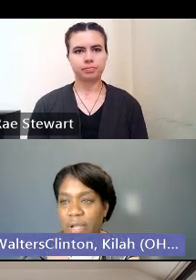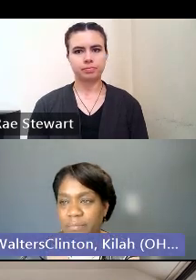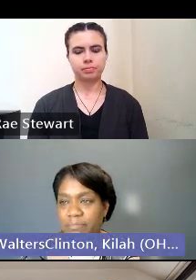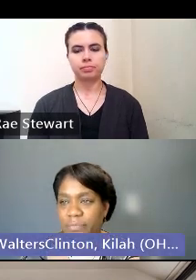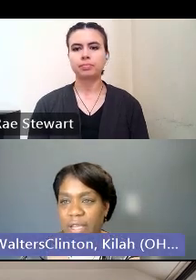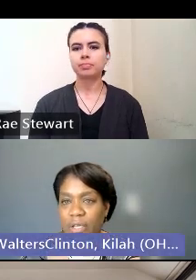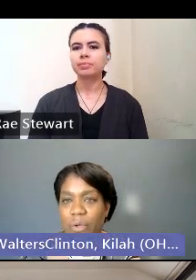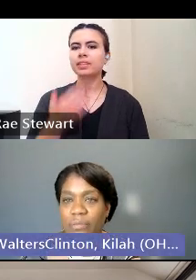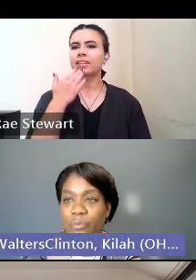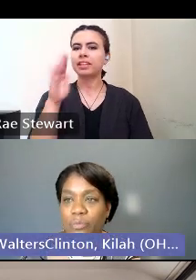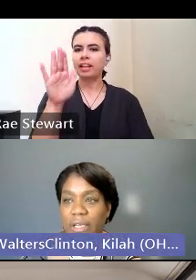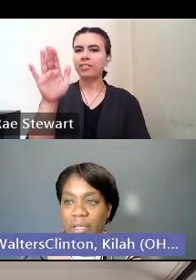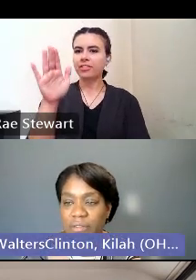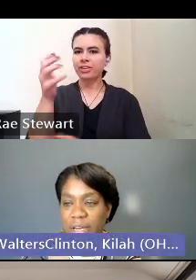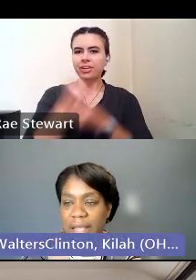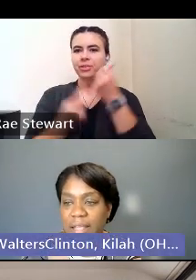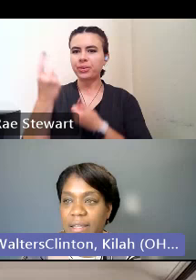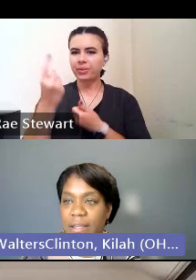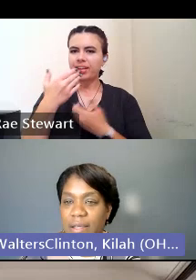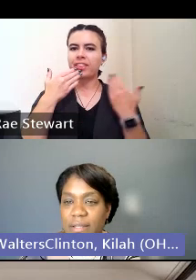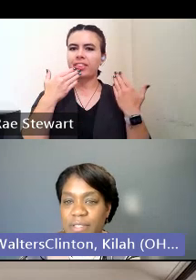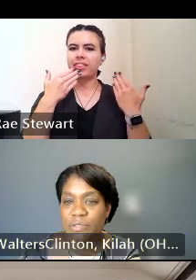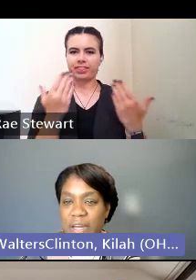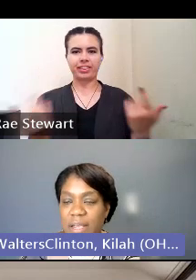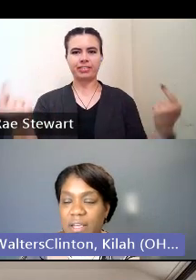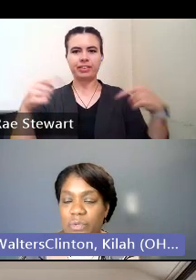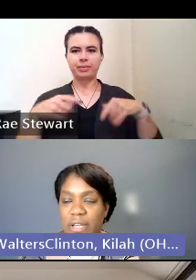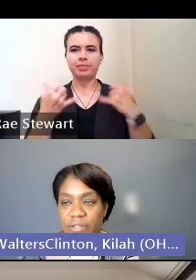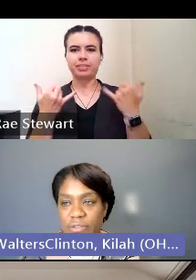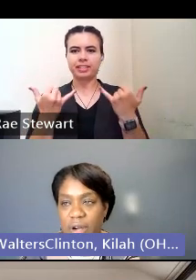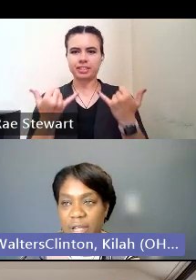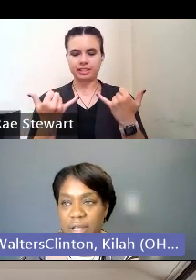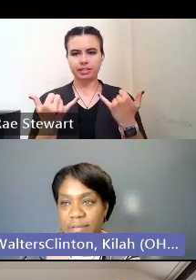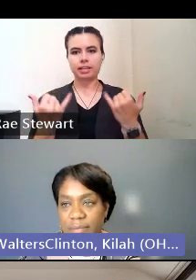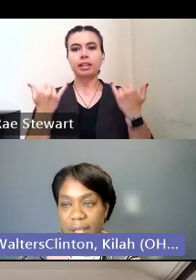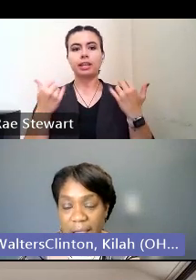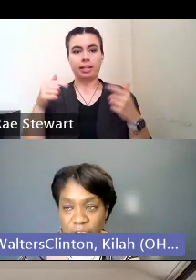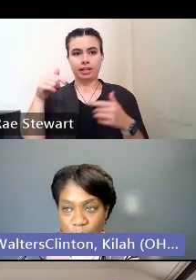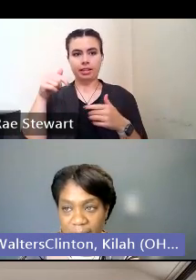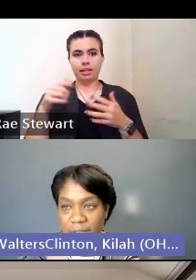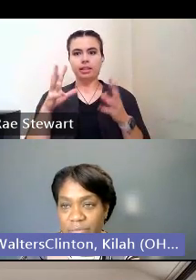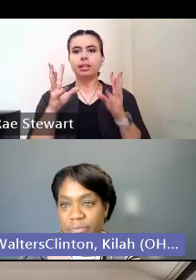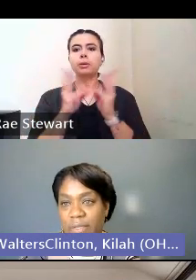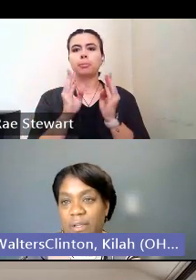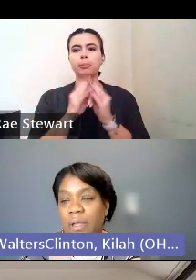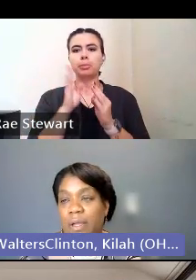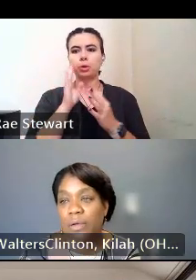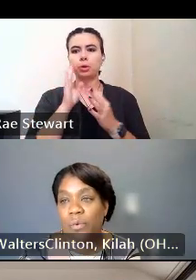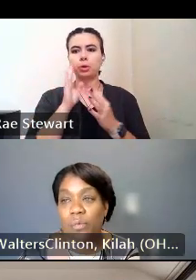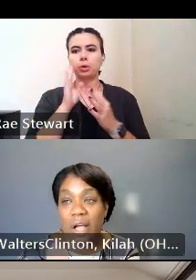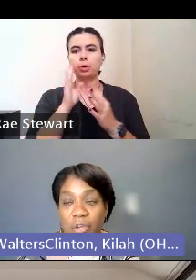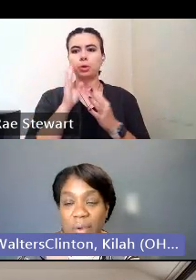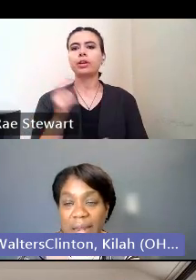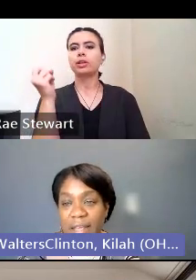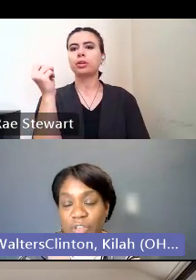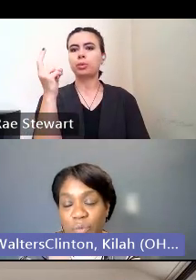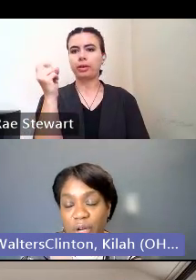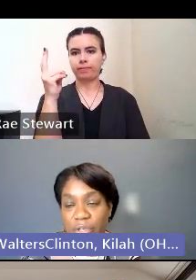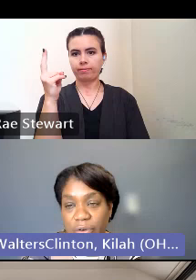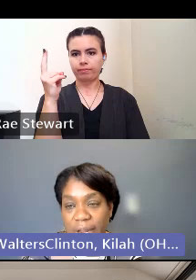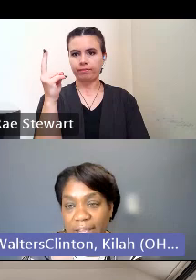Afternoon, everyone. Thank you all for being here today. This meeting will get started at 12. While